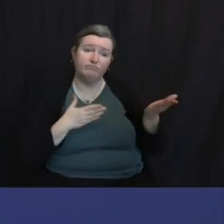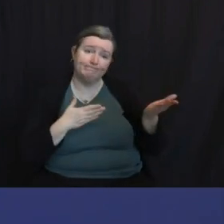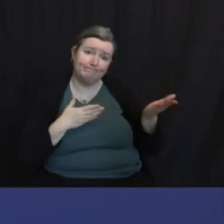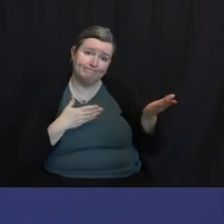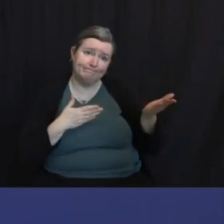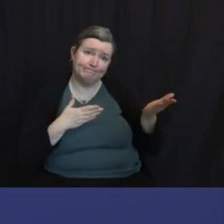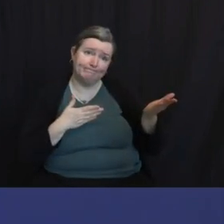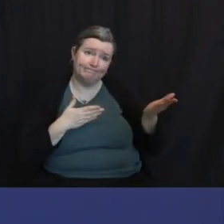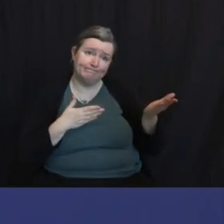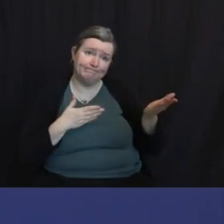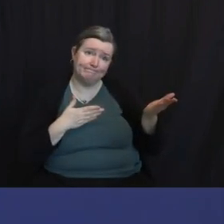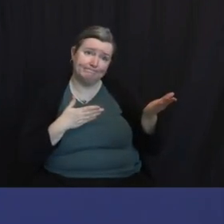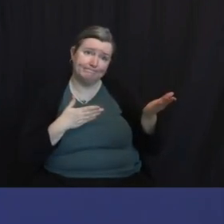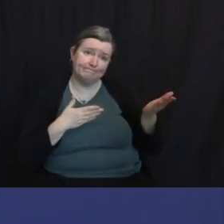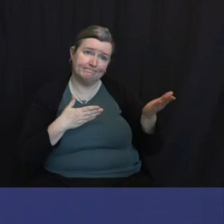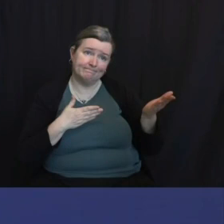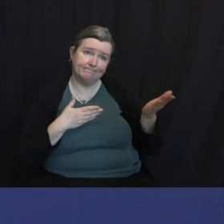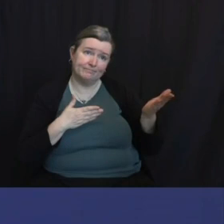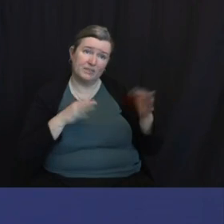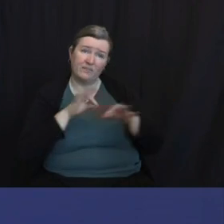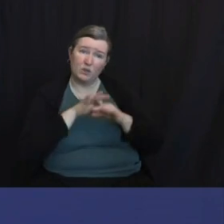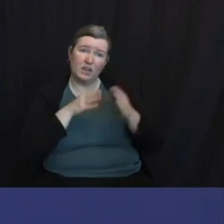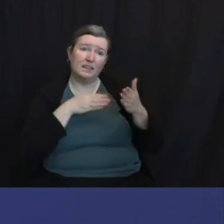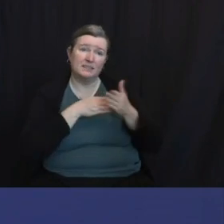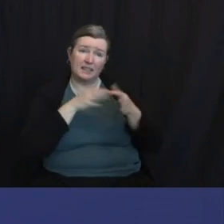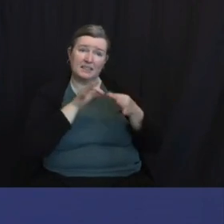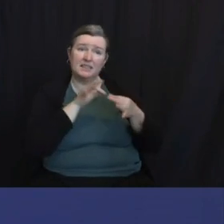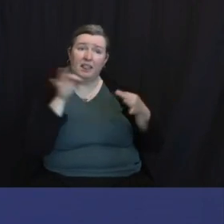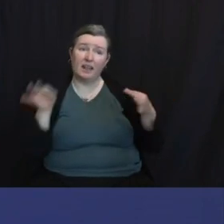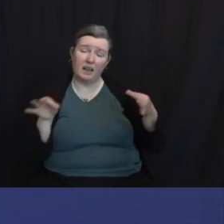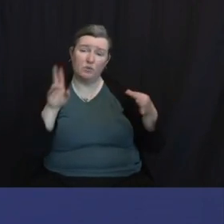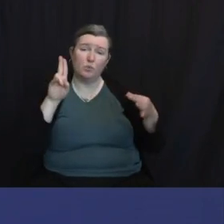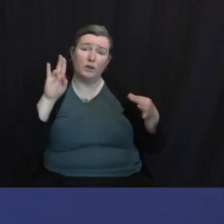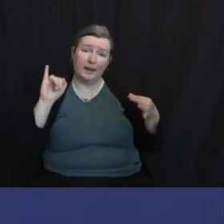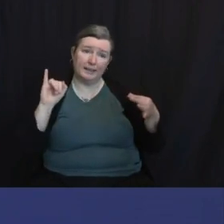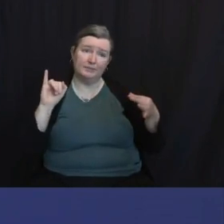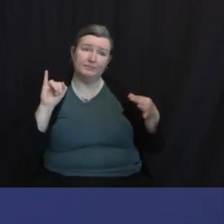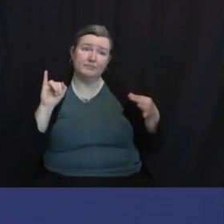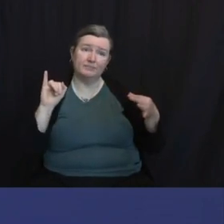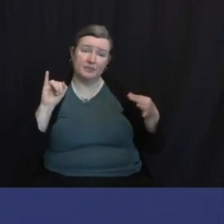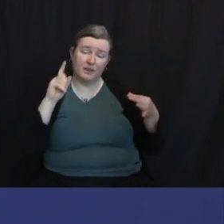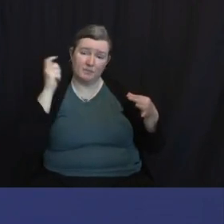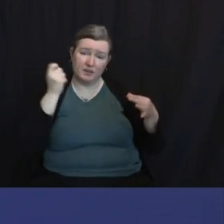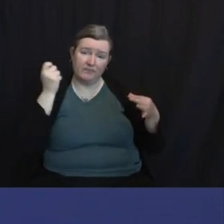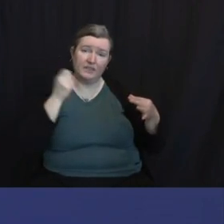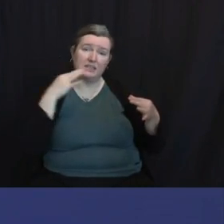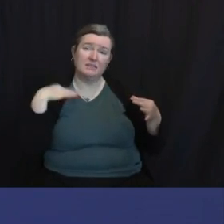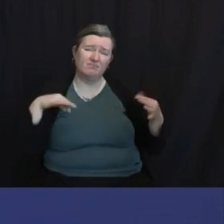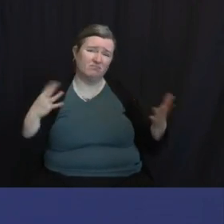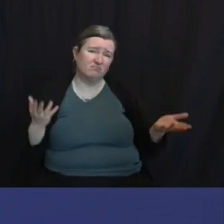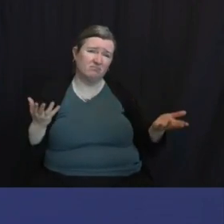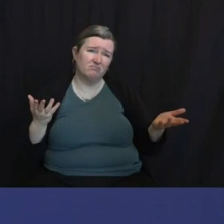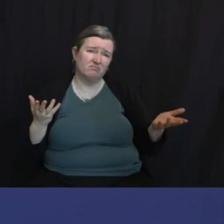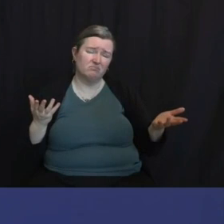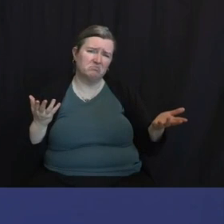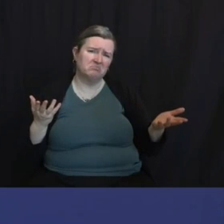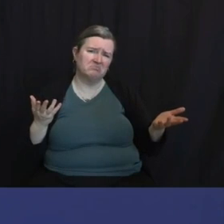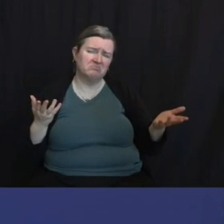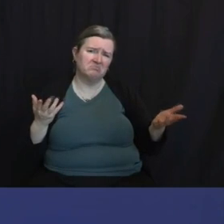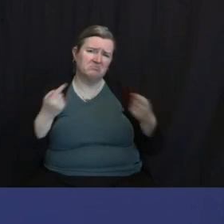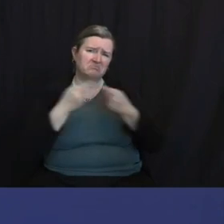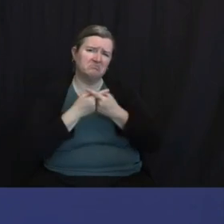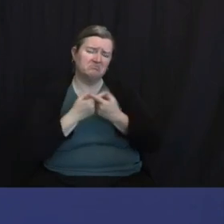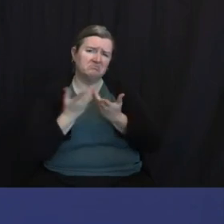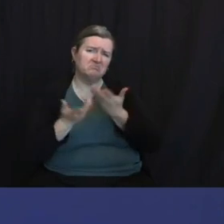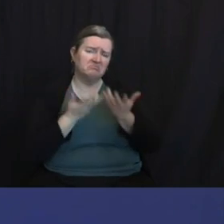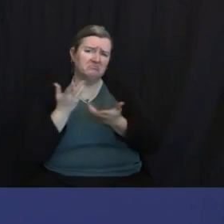unemployment insurance and benefits to folks who have lost their jobs, and all the other realities that go with that